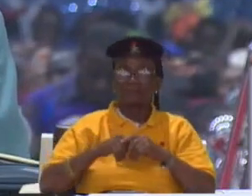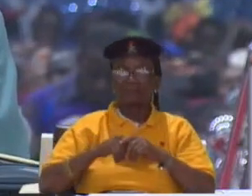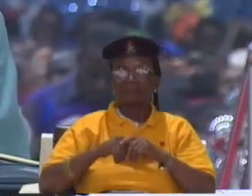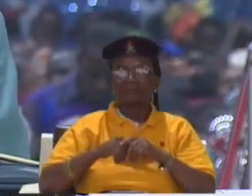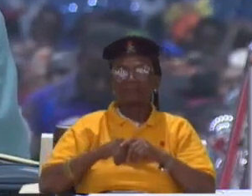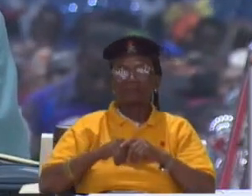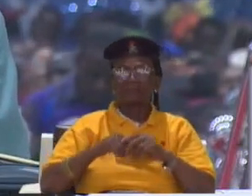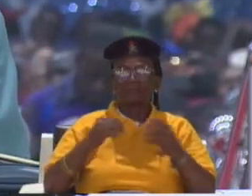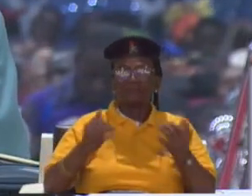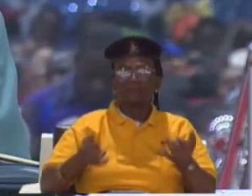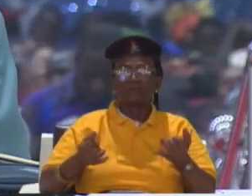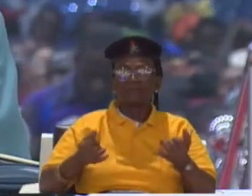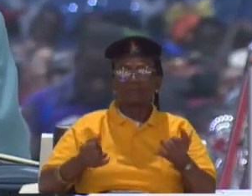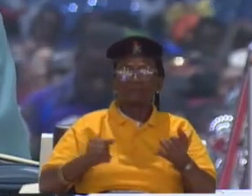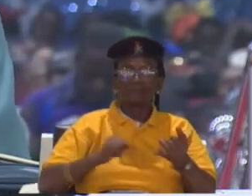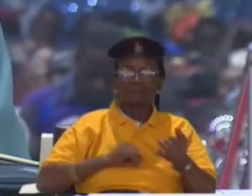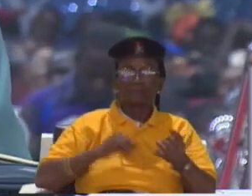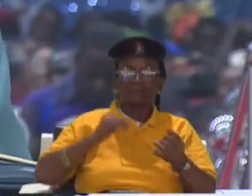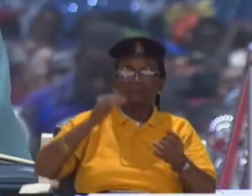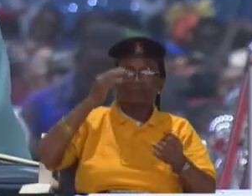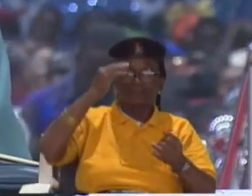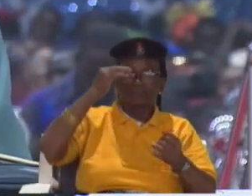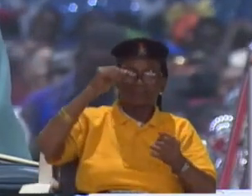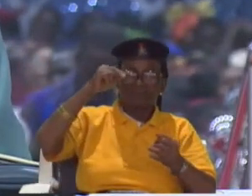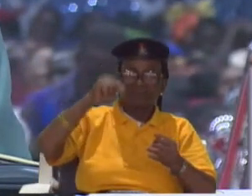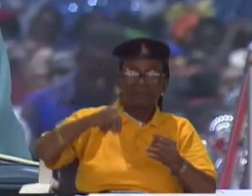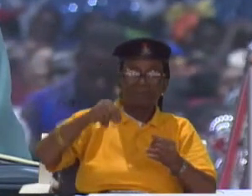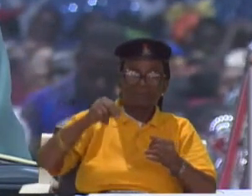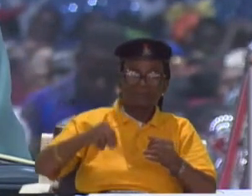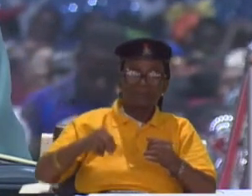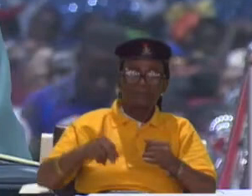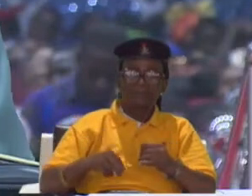Now I need